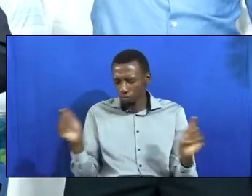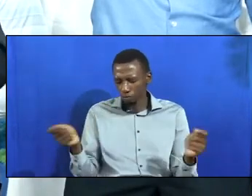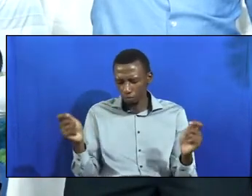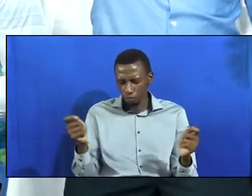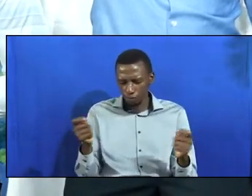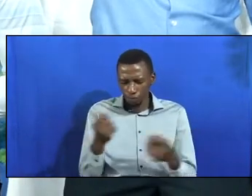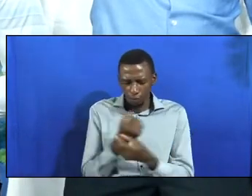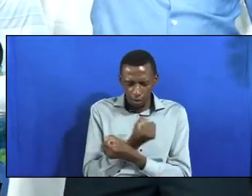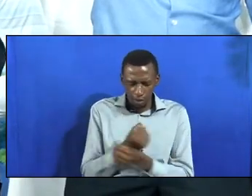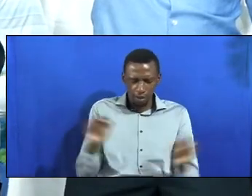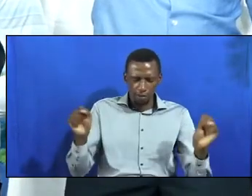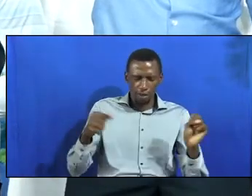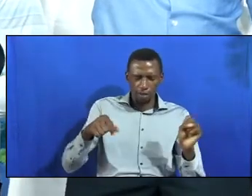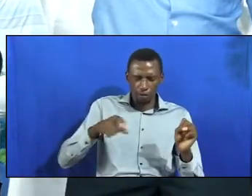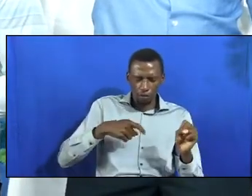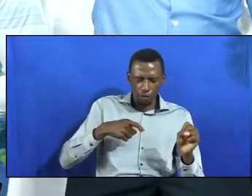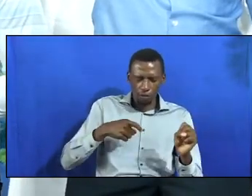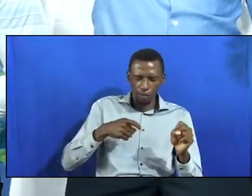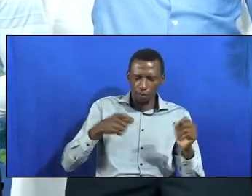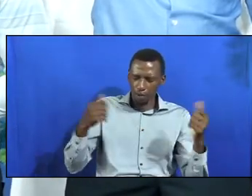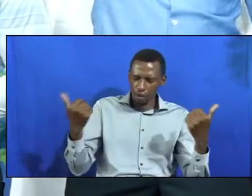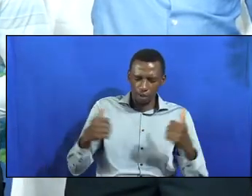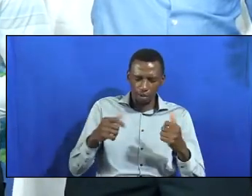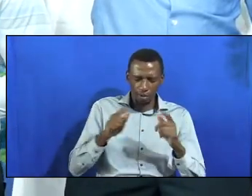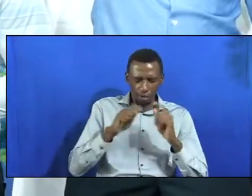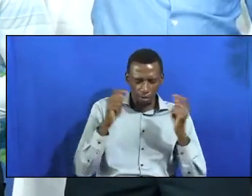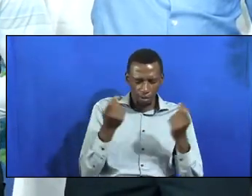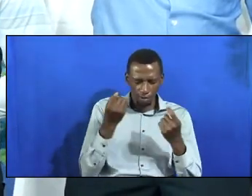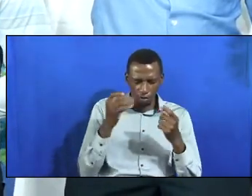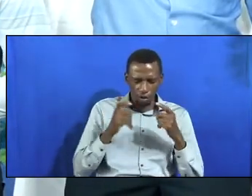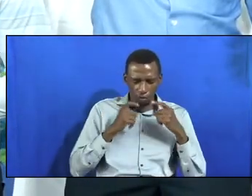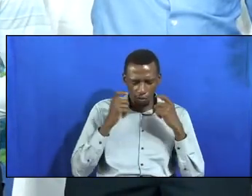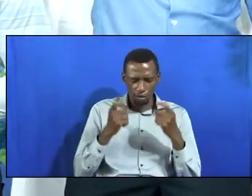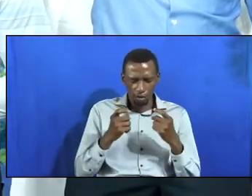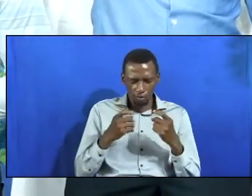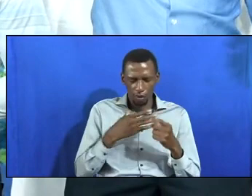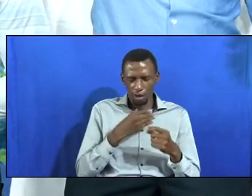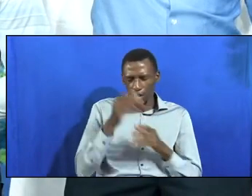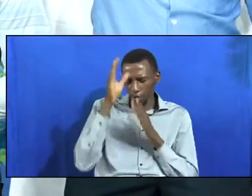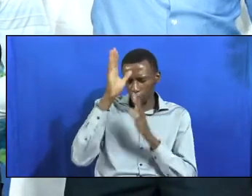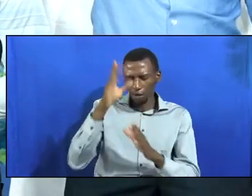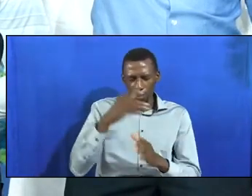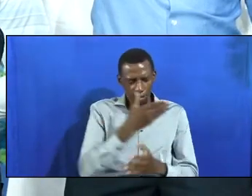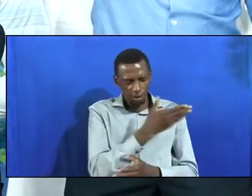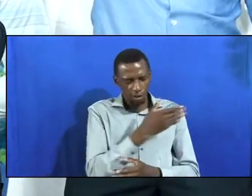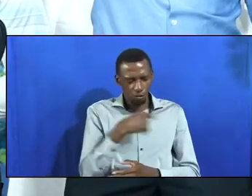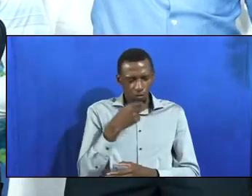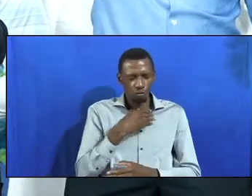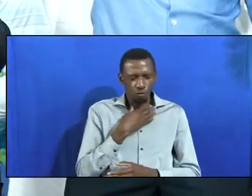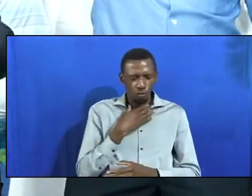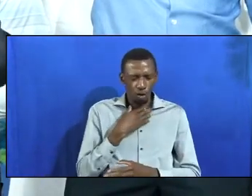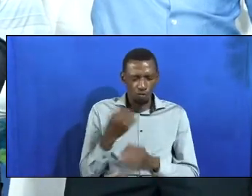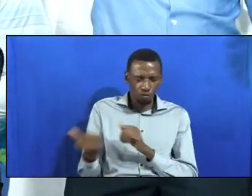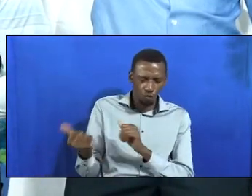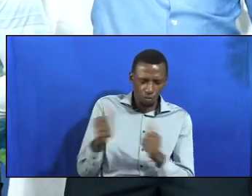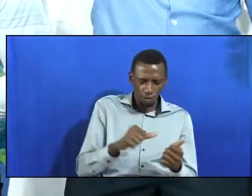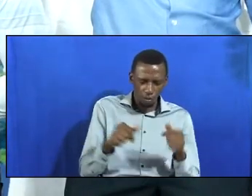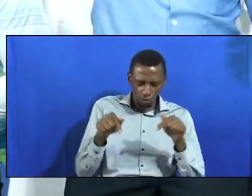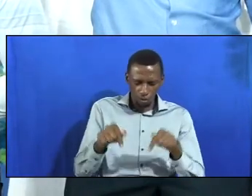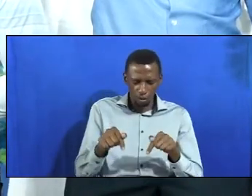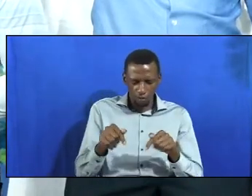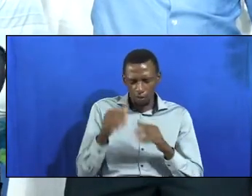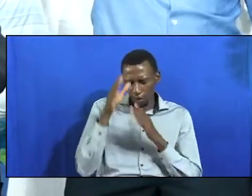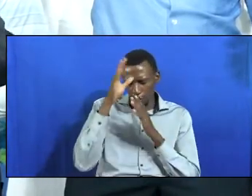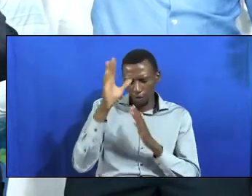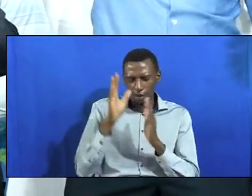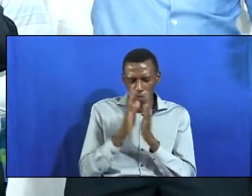from every kind of sin. And Father, these ones that are getting baptized today, I want to pray that you grant them the victory in their